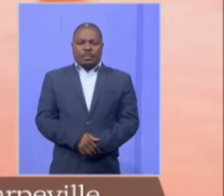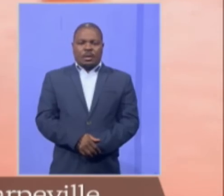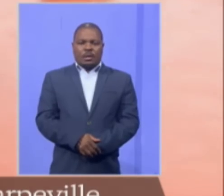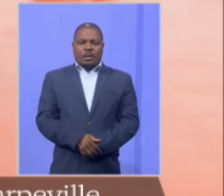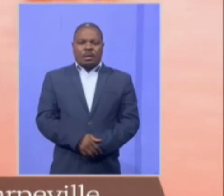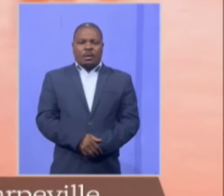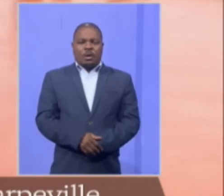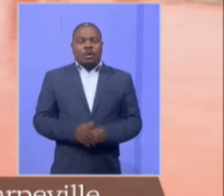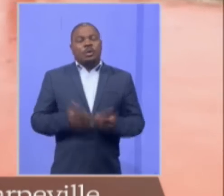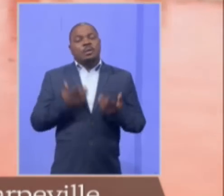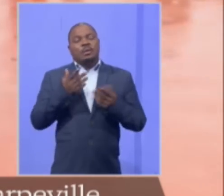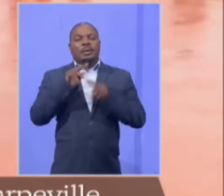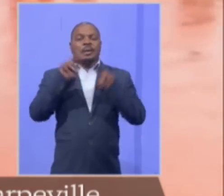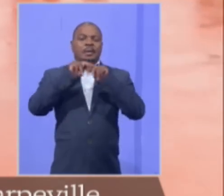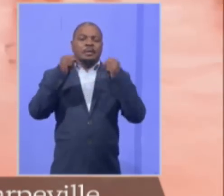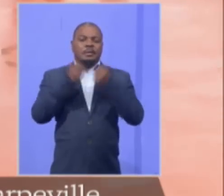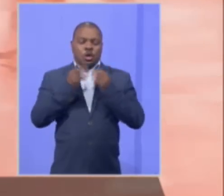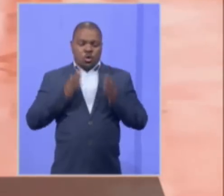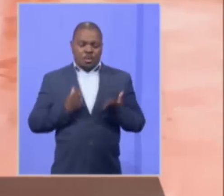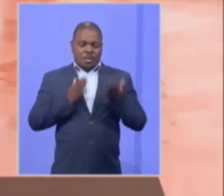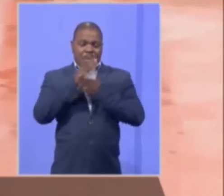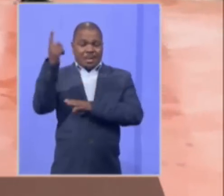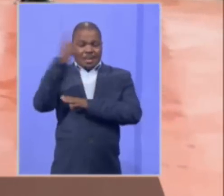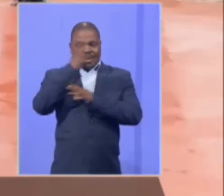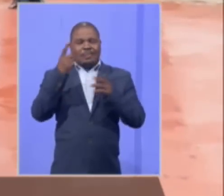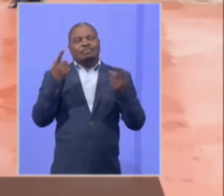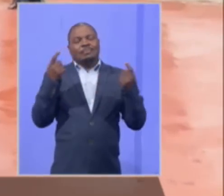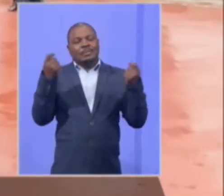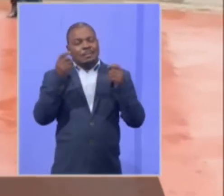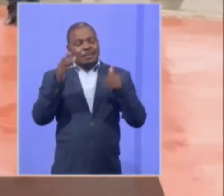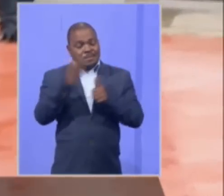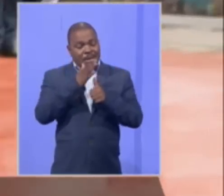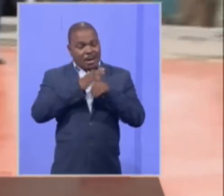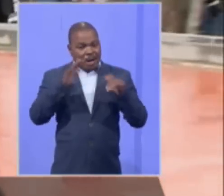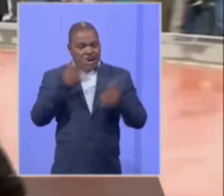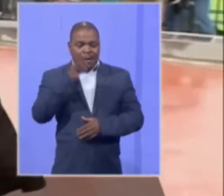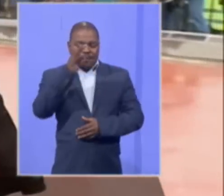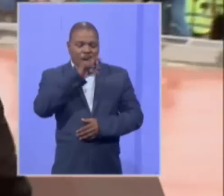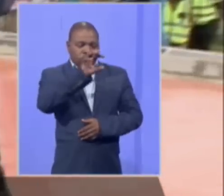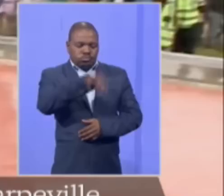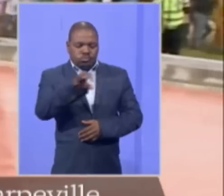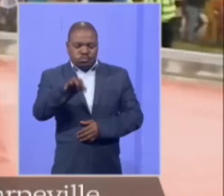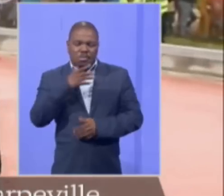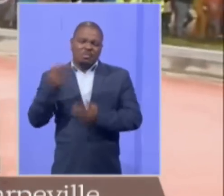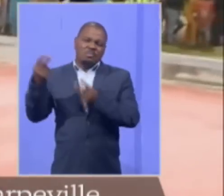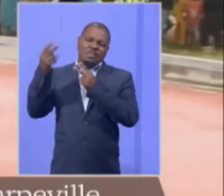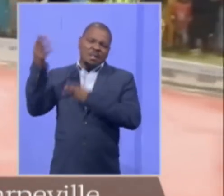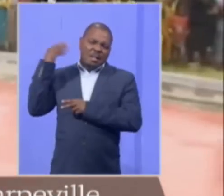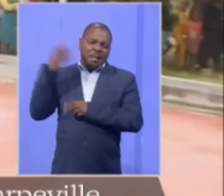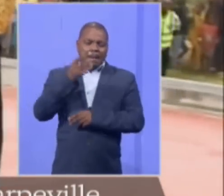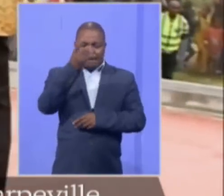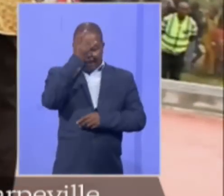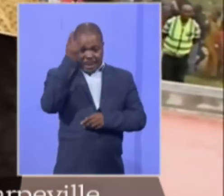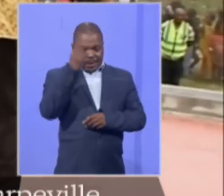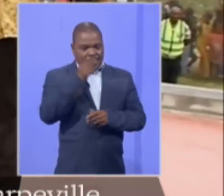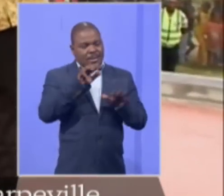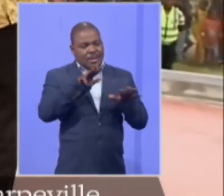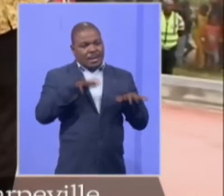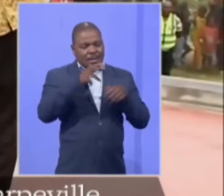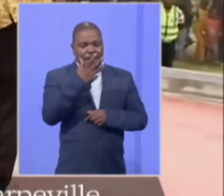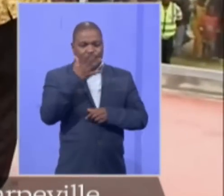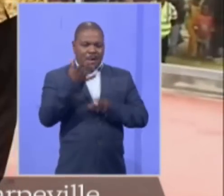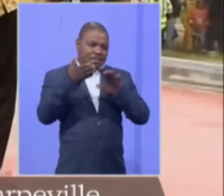Moketeko wa letšatši la bosetšhaba la ditokelo tša botho o thomile ka peu ya digare go gopola bagale bao ba hlokofetšego ka March 1985. Le